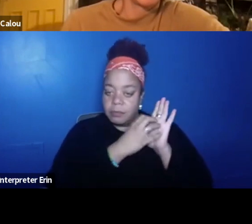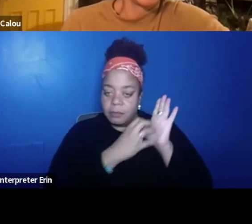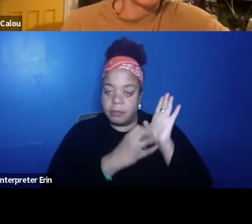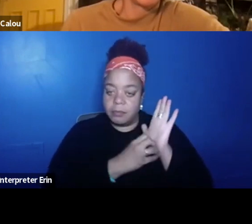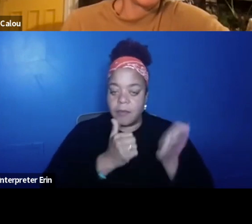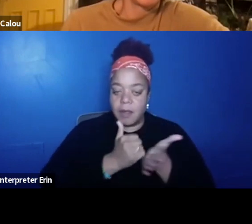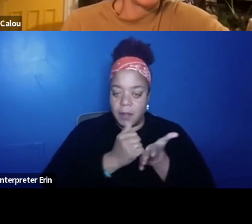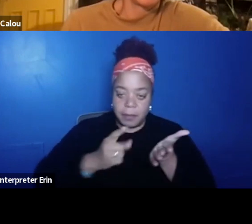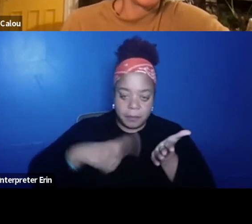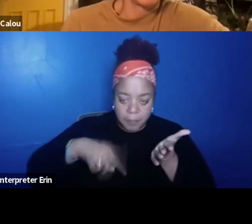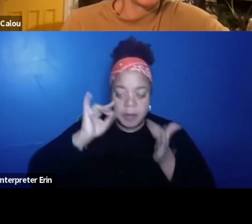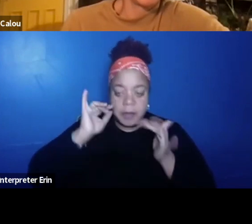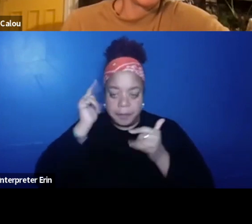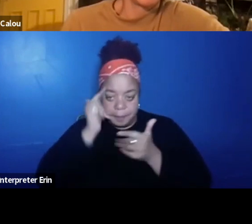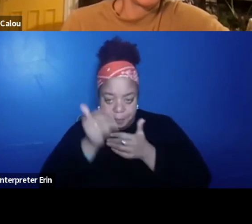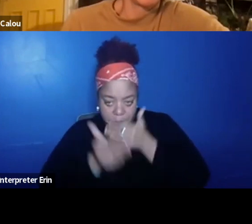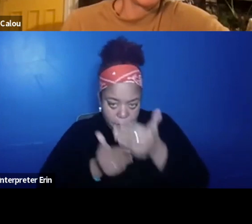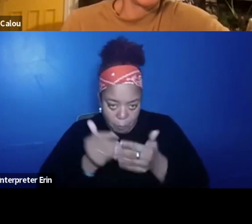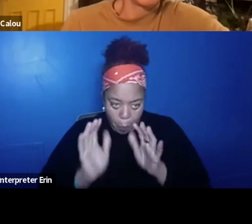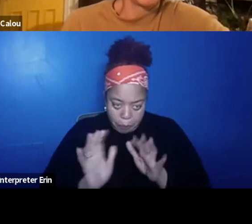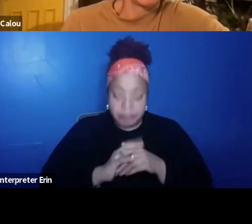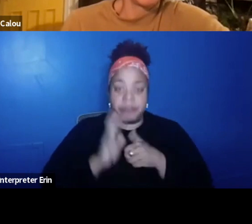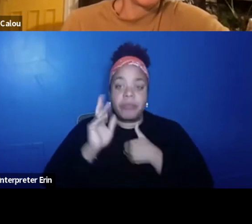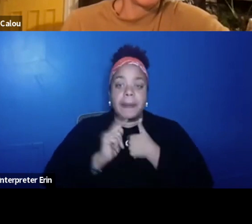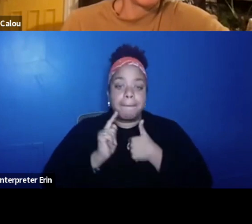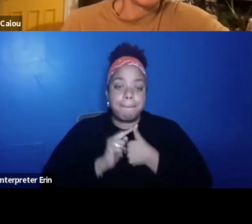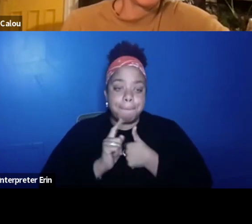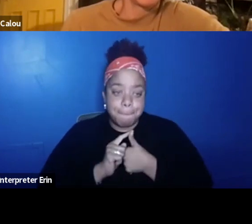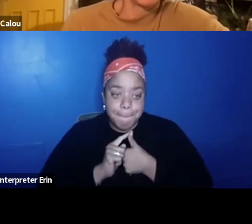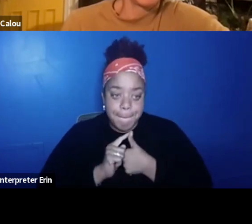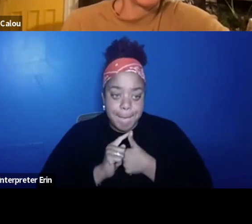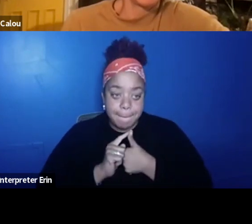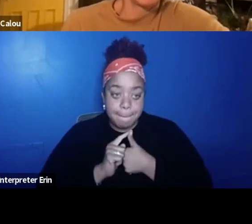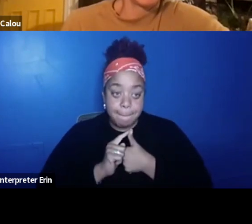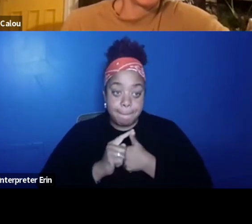points and decision-making that